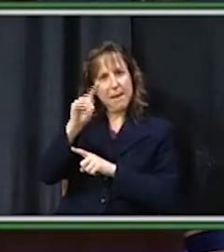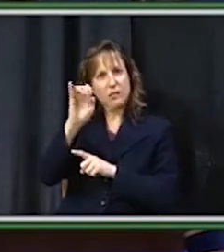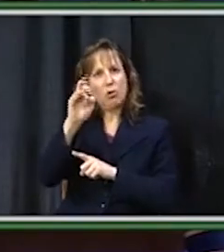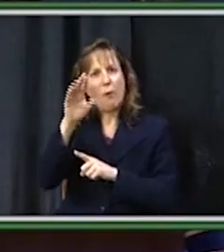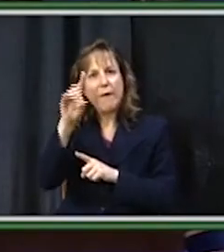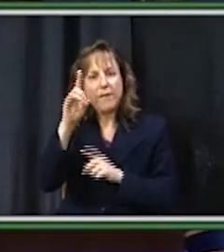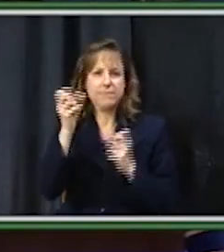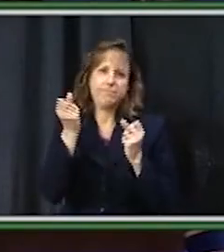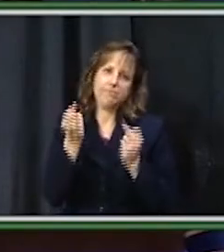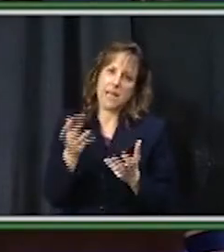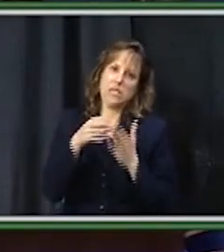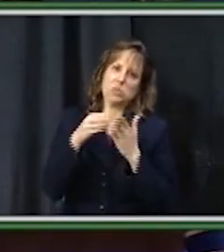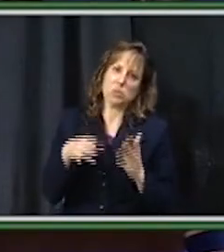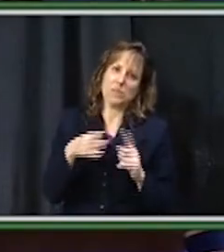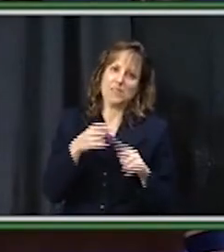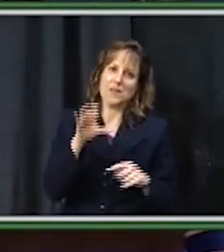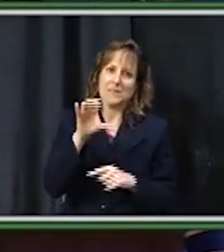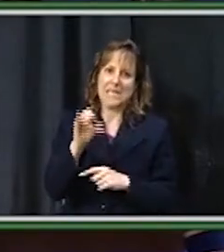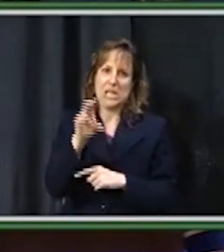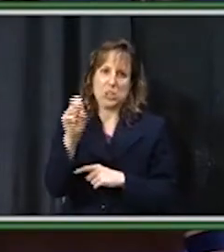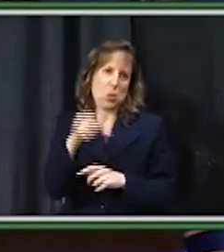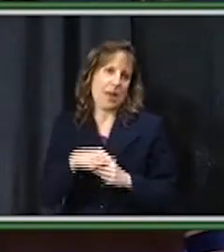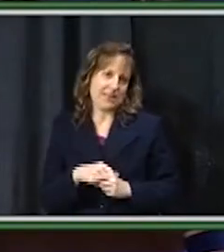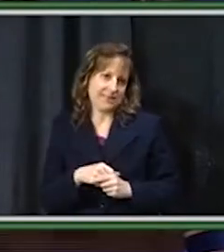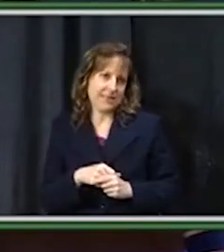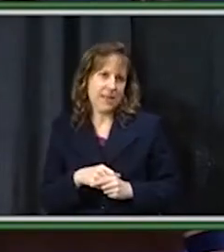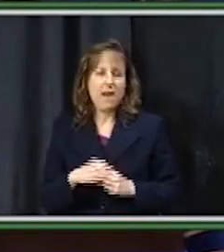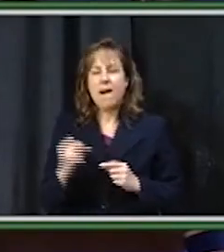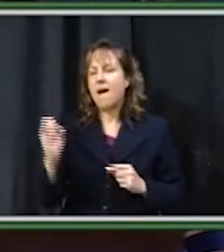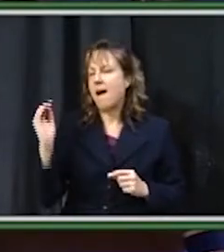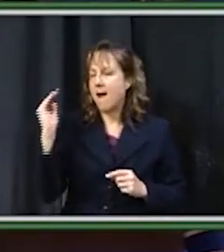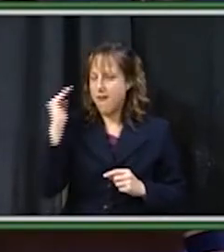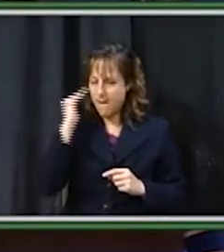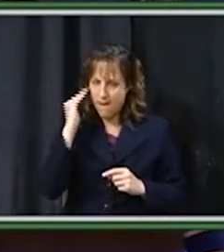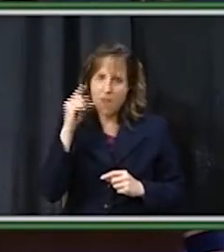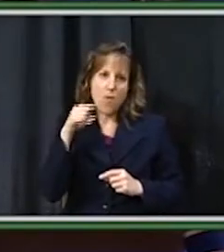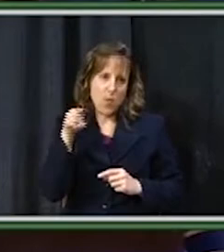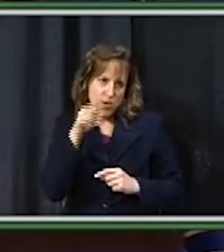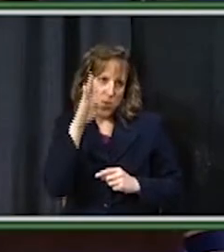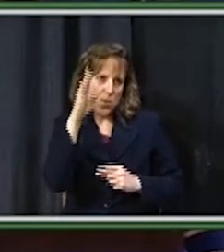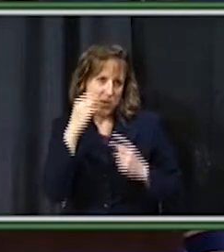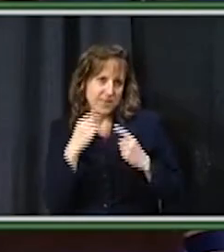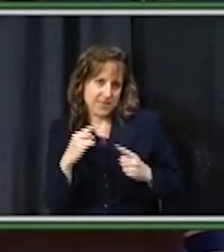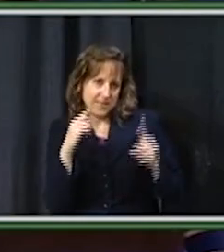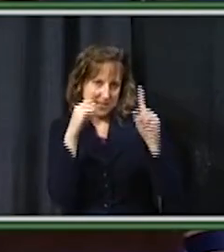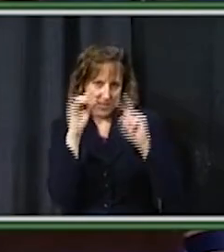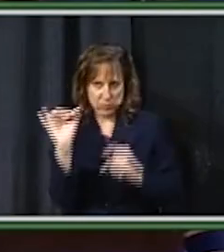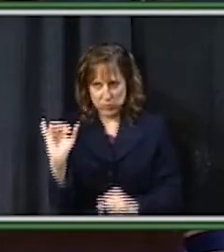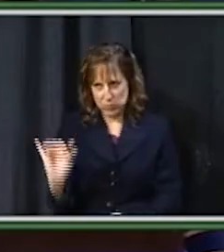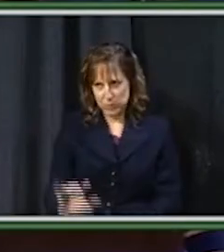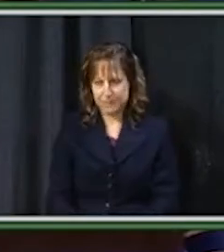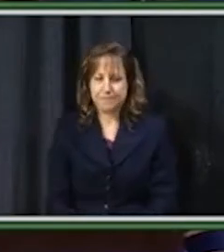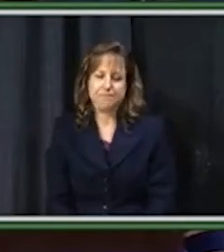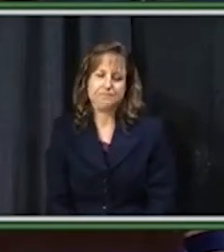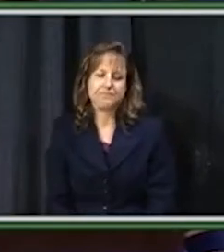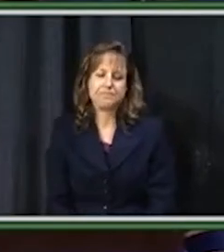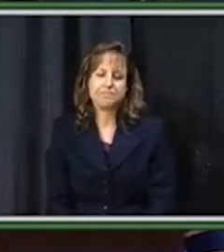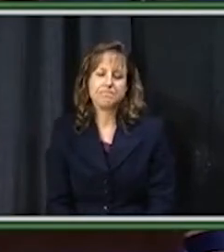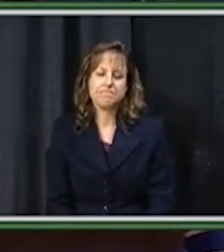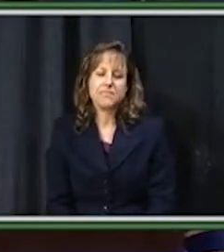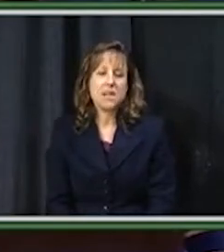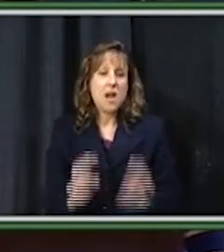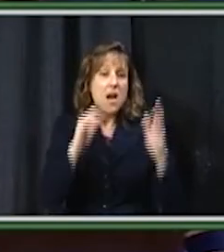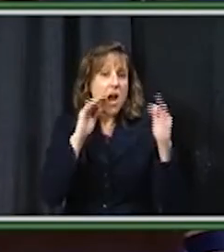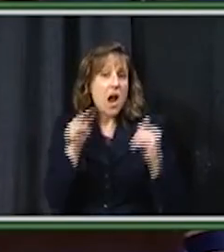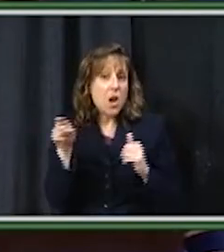from Sac State in my career. So I have no doubt that you're going to succeed at whatever you attempt. I hope